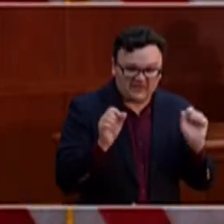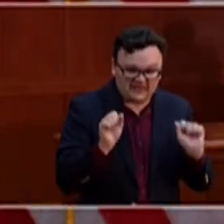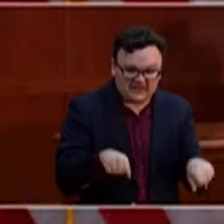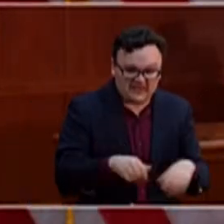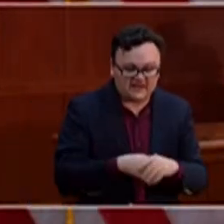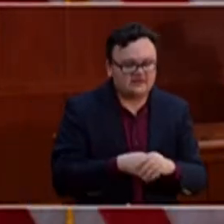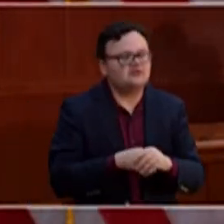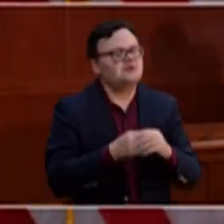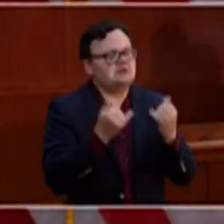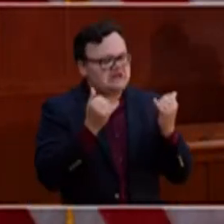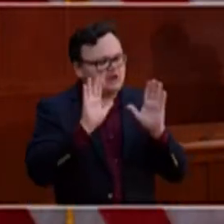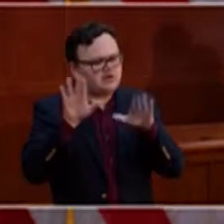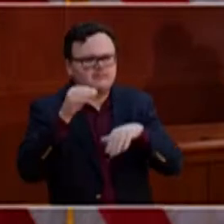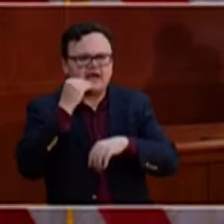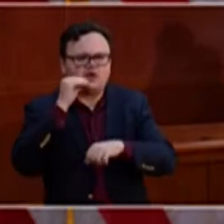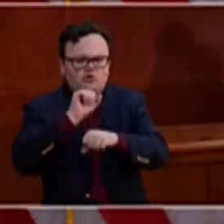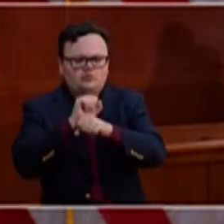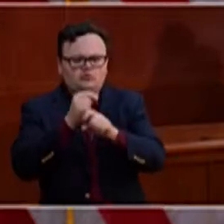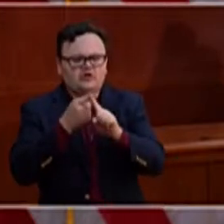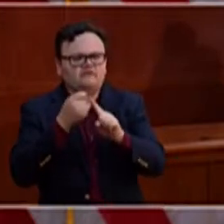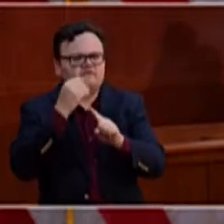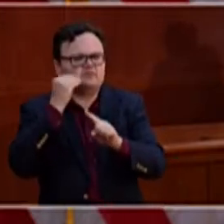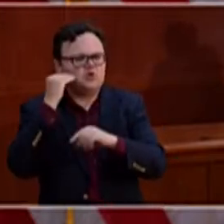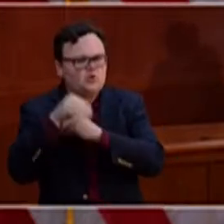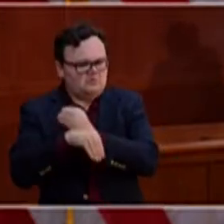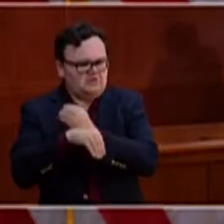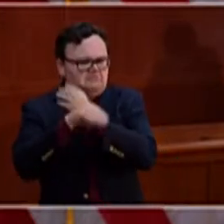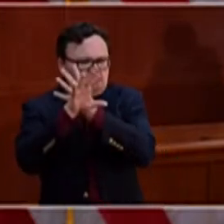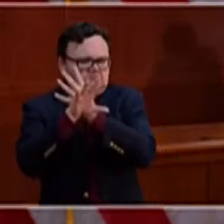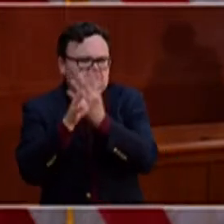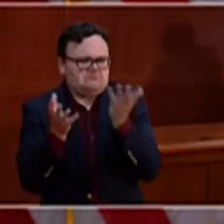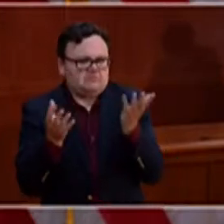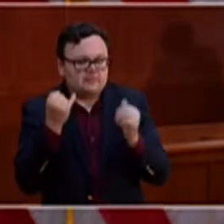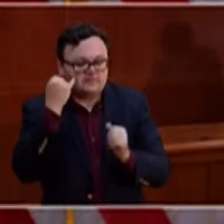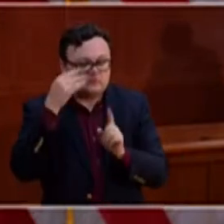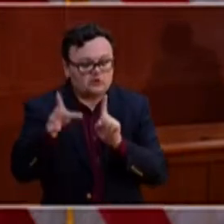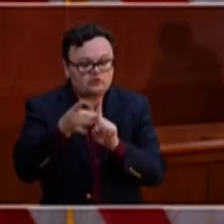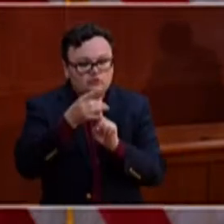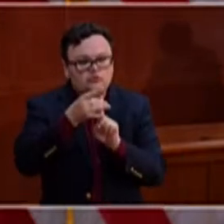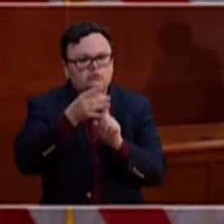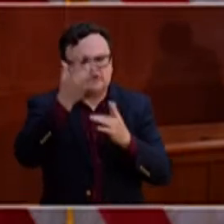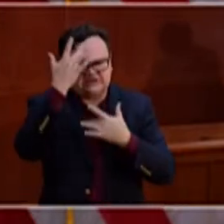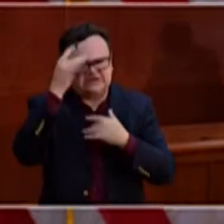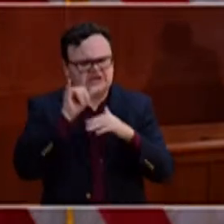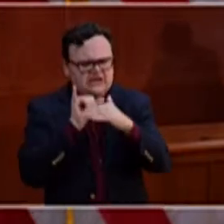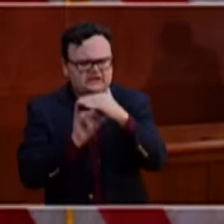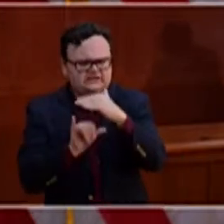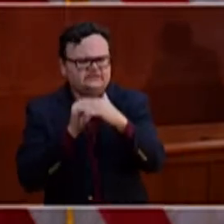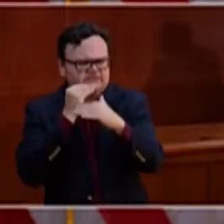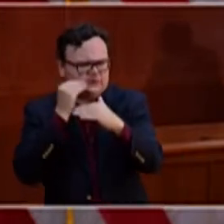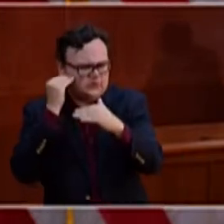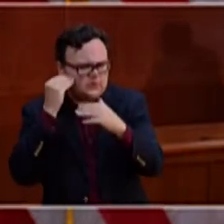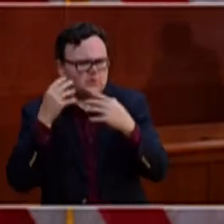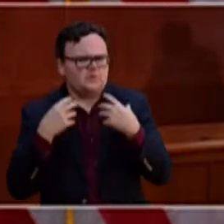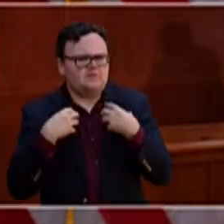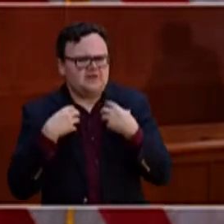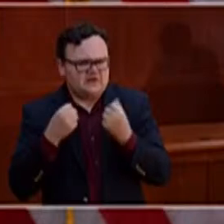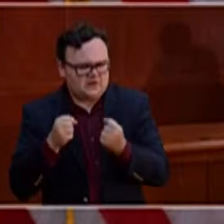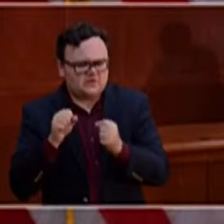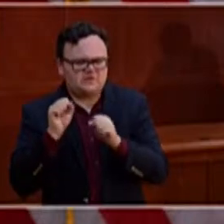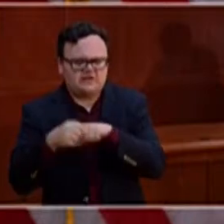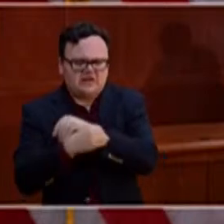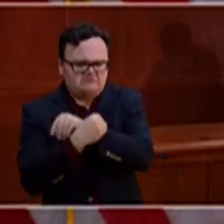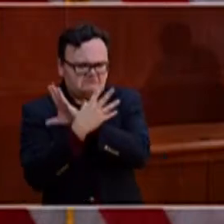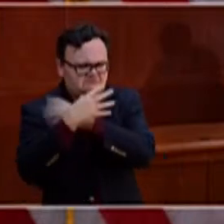and so that's built into the operational plan, that if you do have something like that, that you're going to be able to do it remotely. So